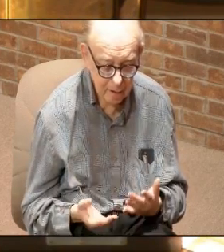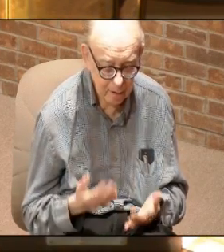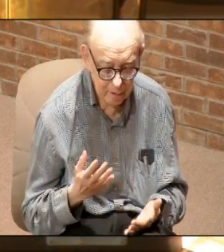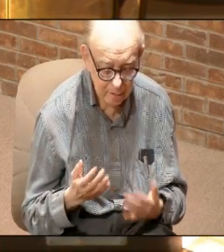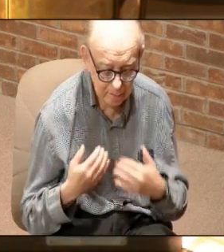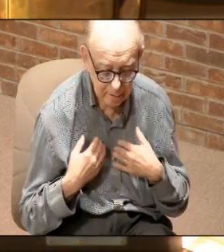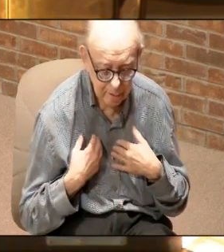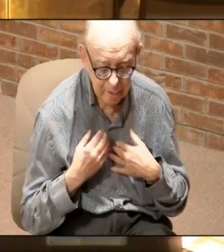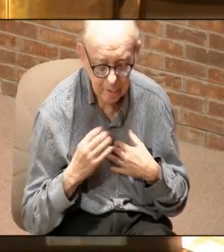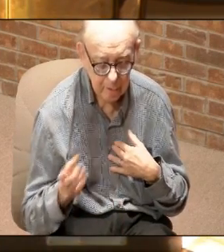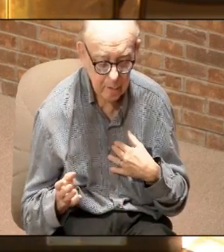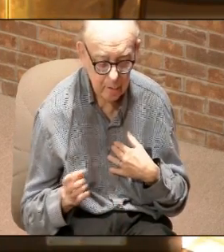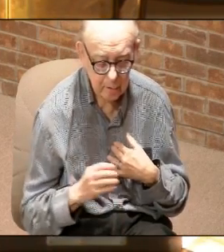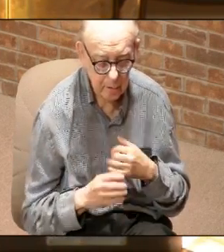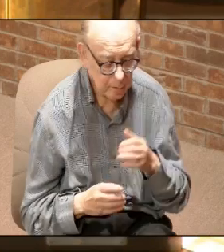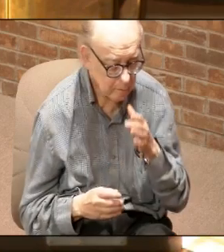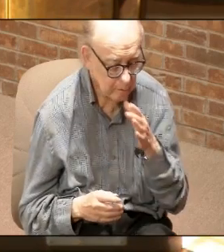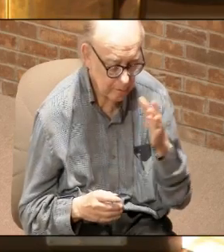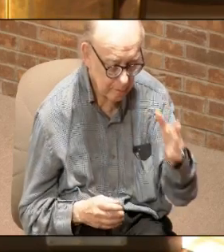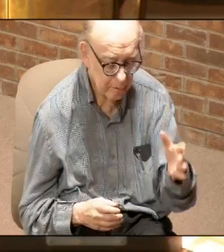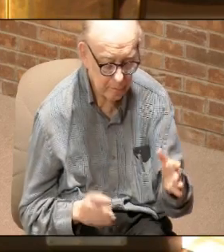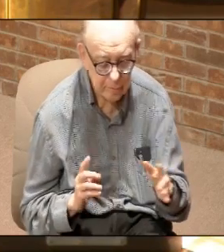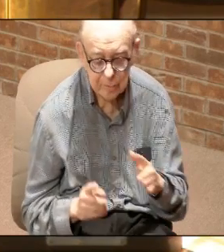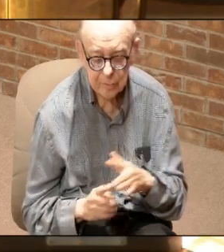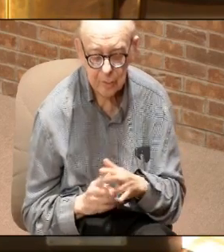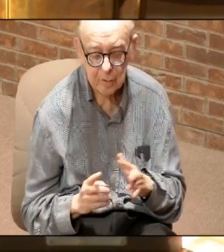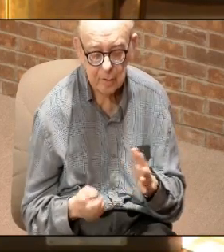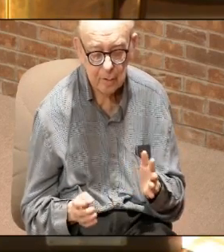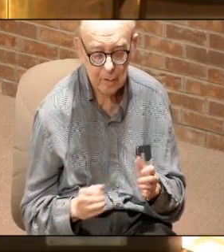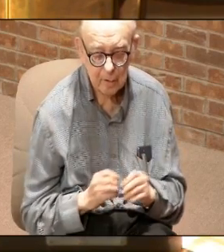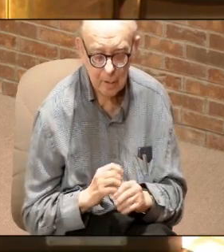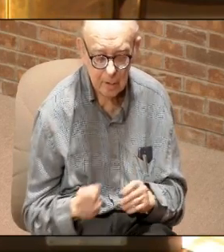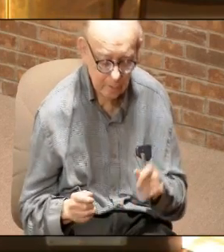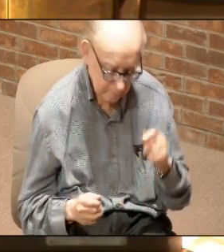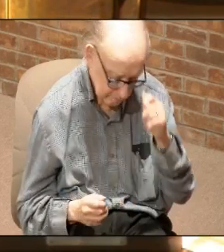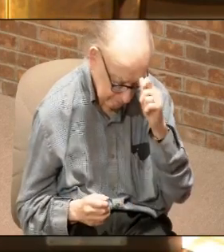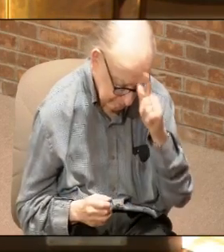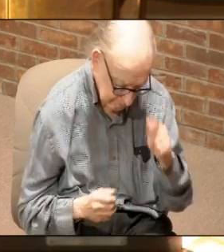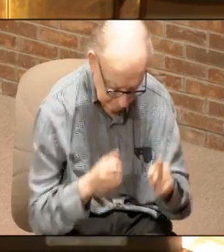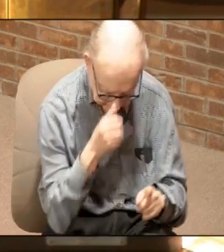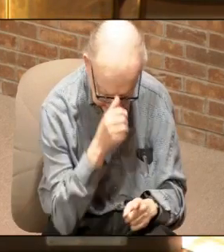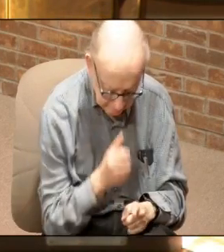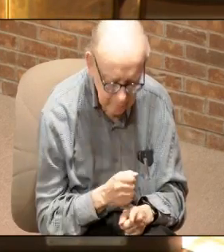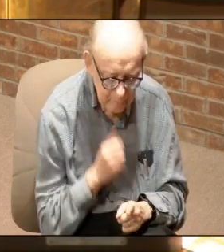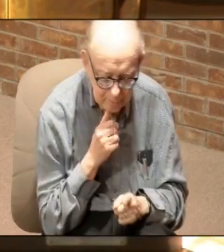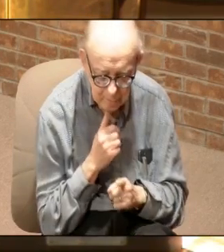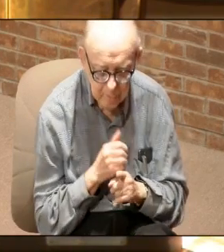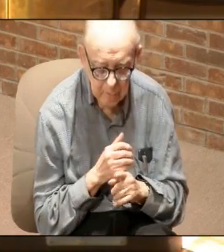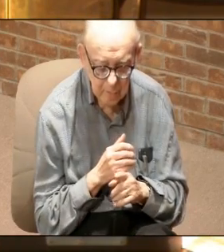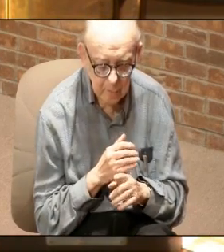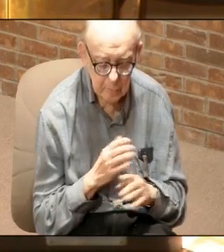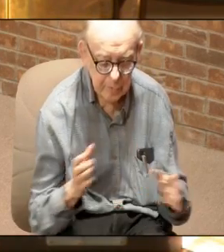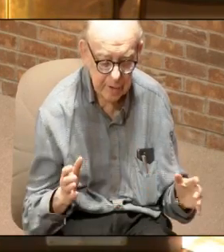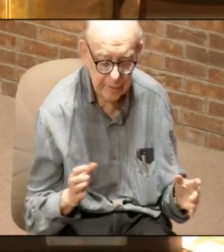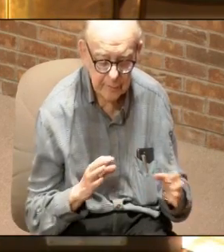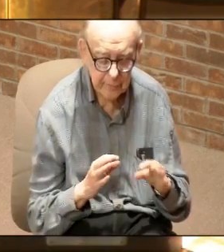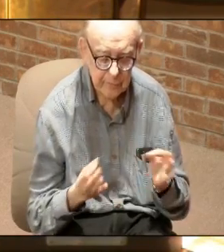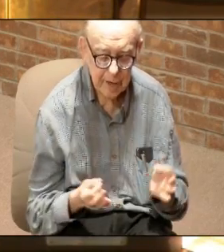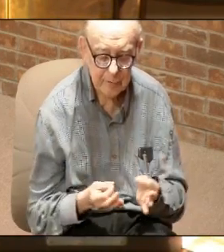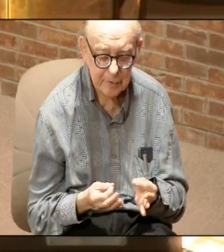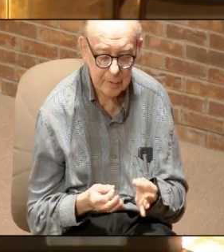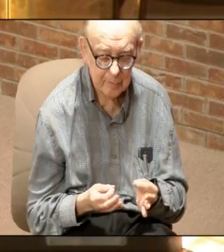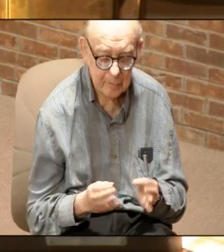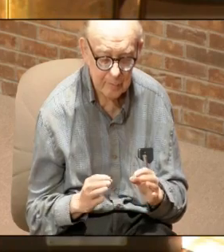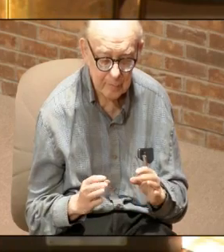you had a Christmas where grandma and grandpa would show up and all of the brothers and sisters, and it was just one big, huge family